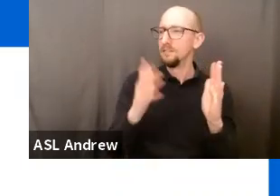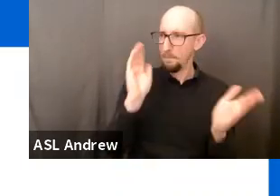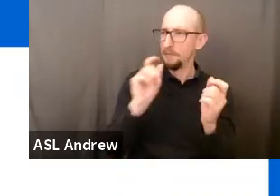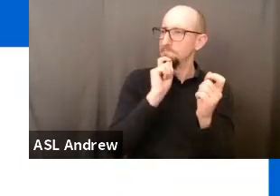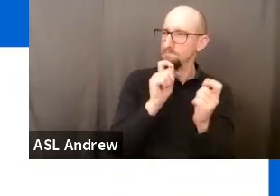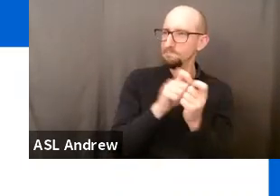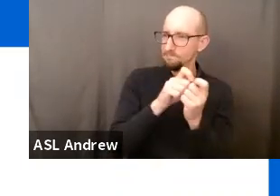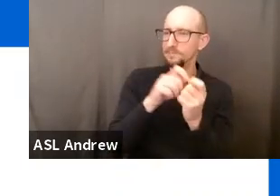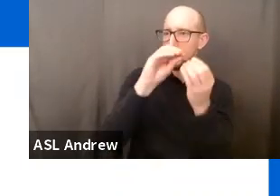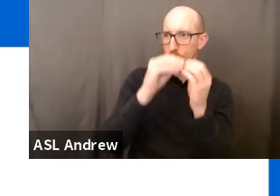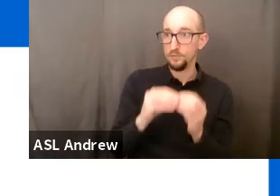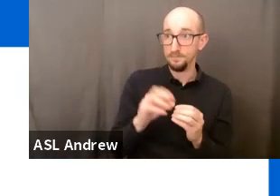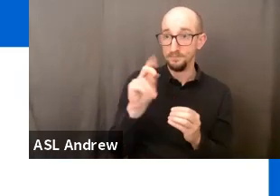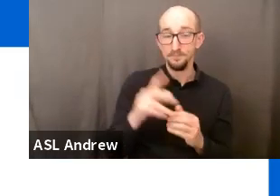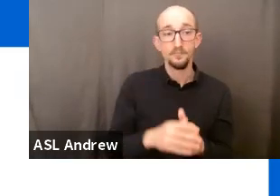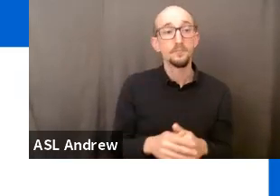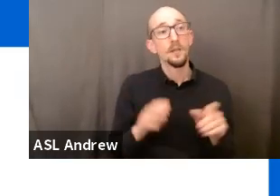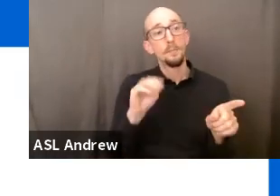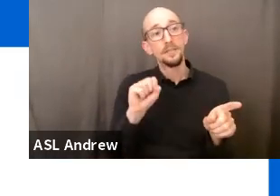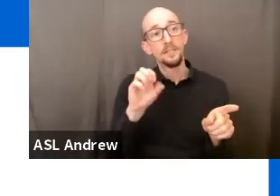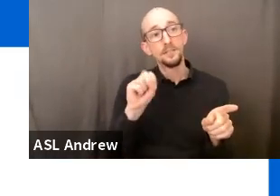Ms. Sullivan?